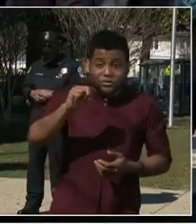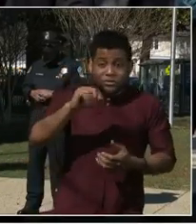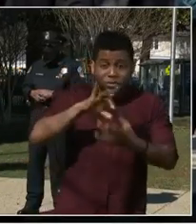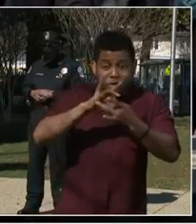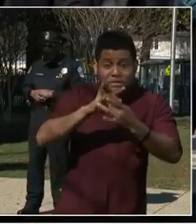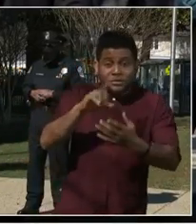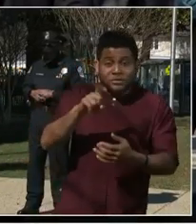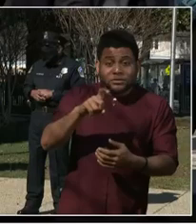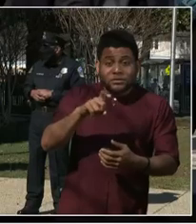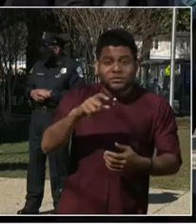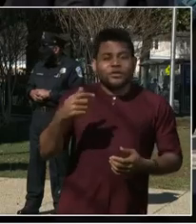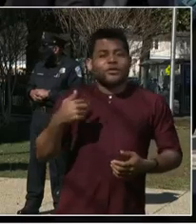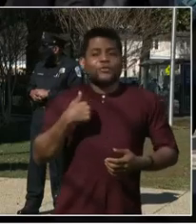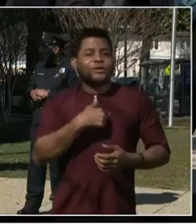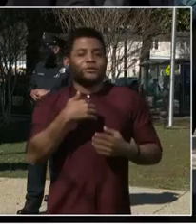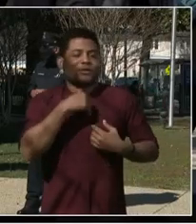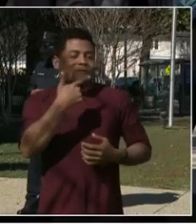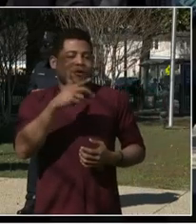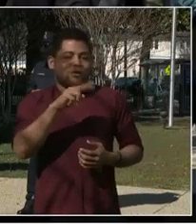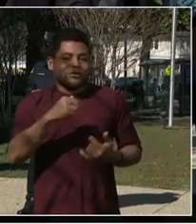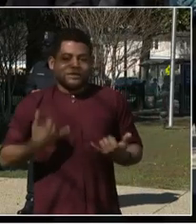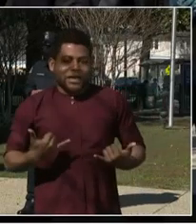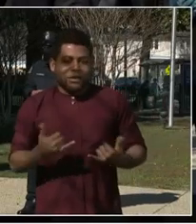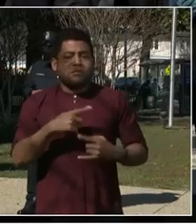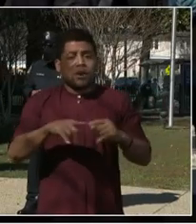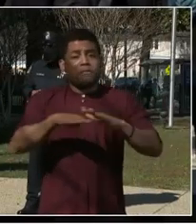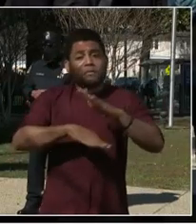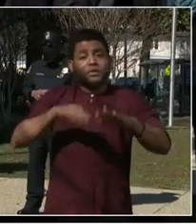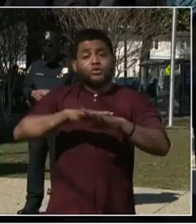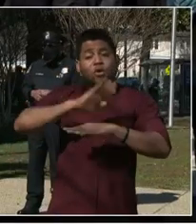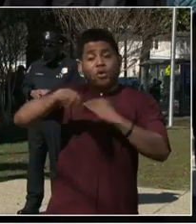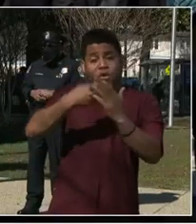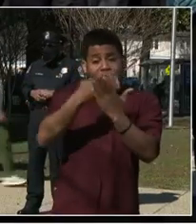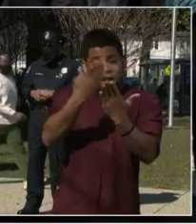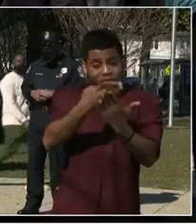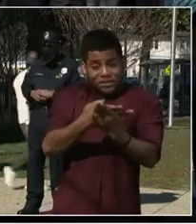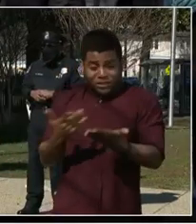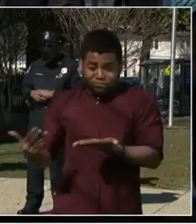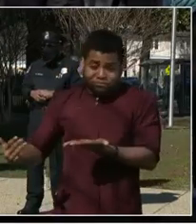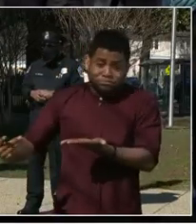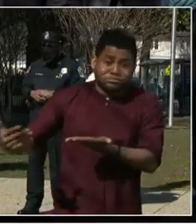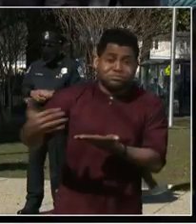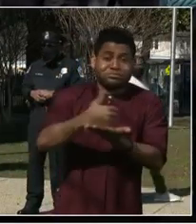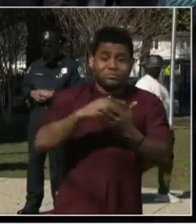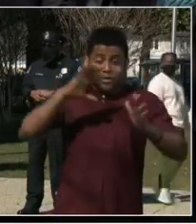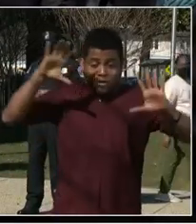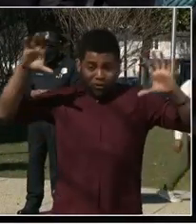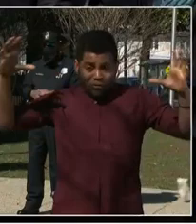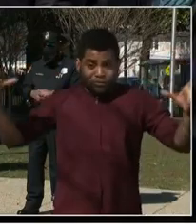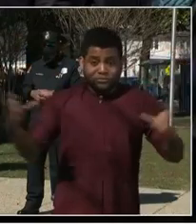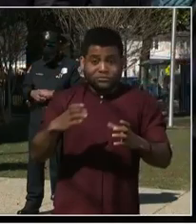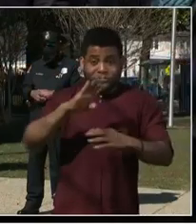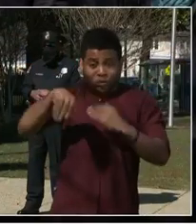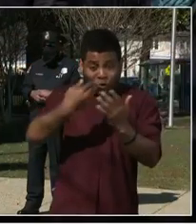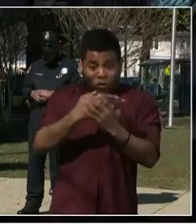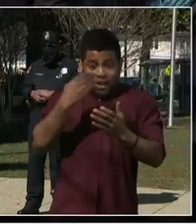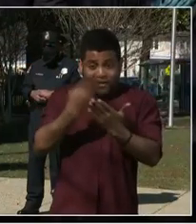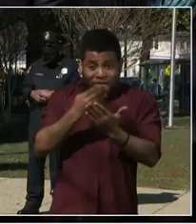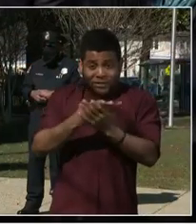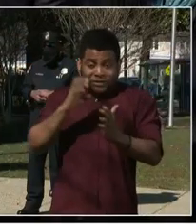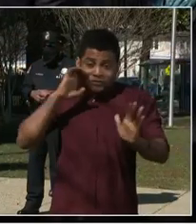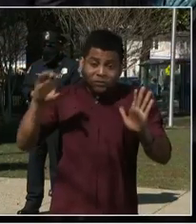have a firearm at this point, but based on all the evidence that we pulled together in this case, the video evidence,